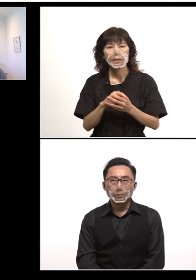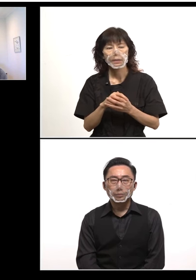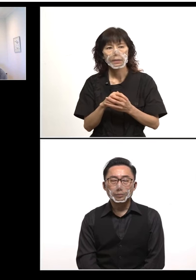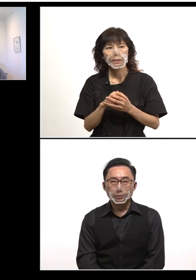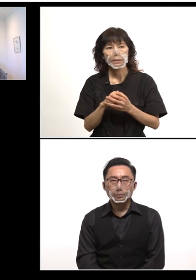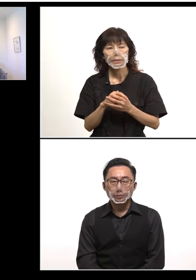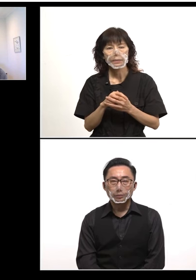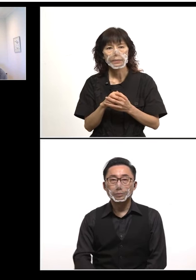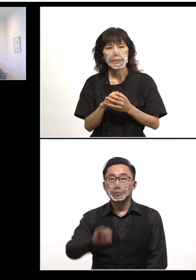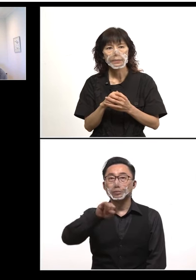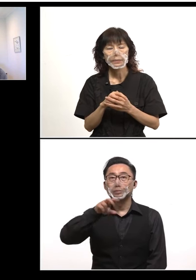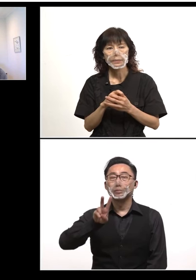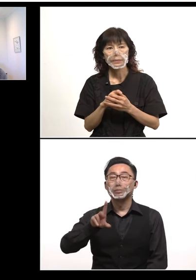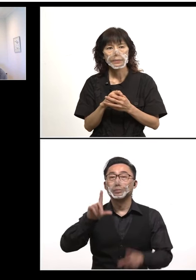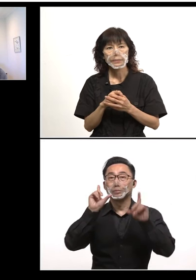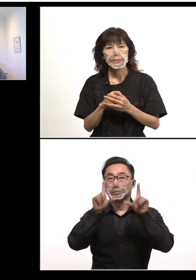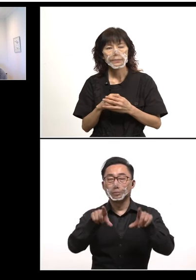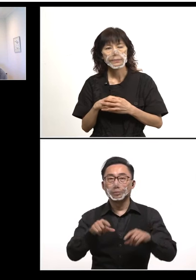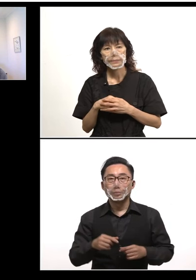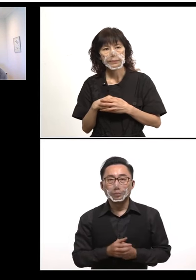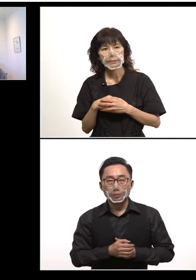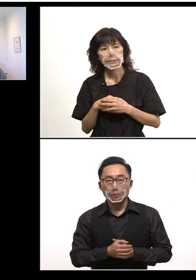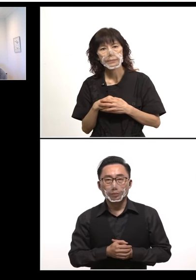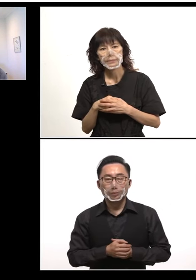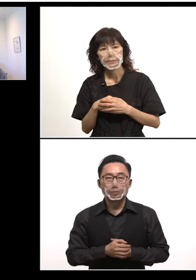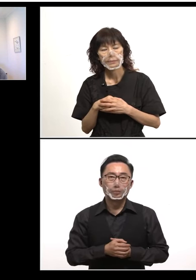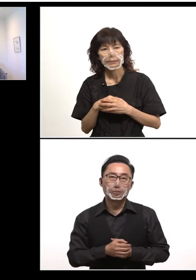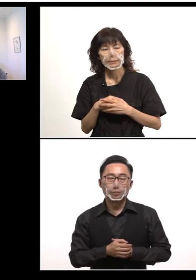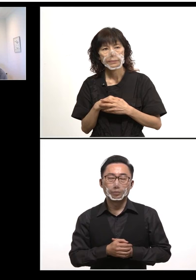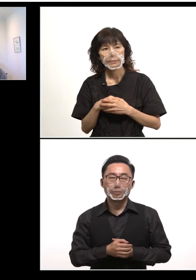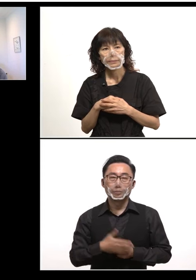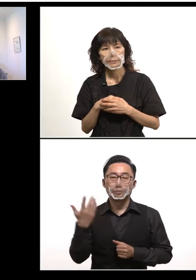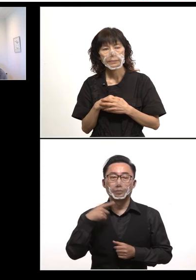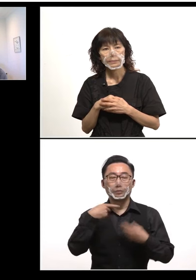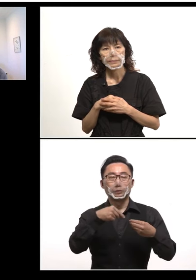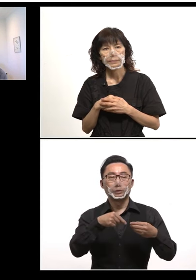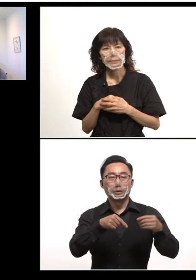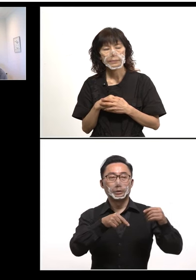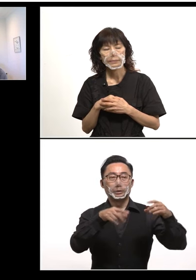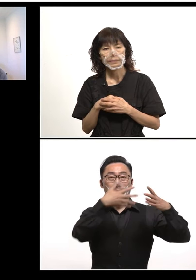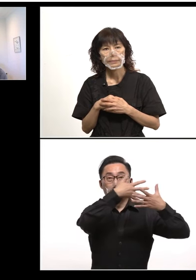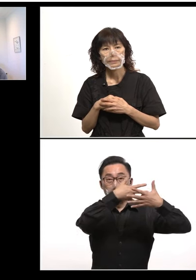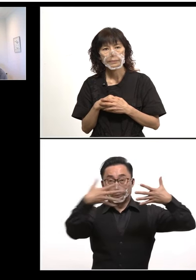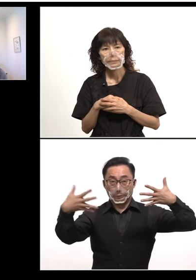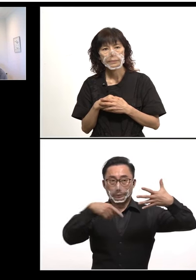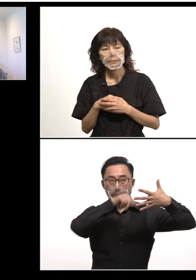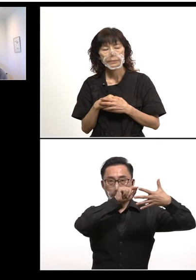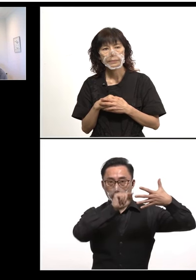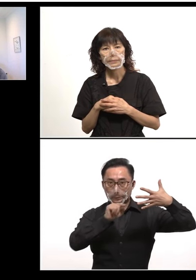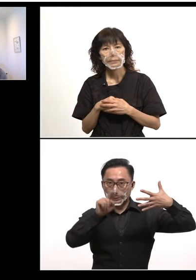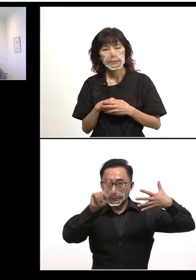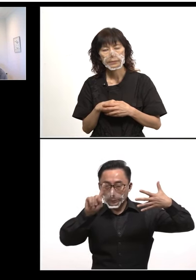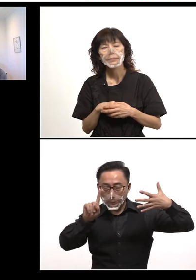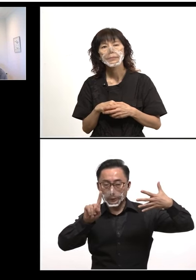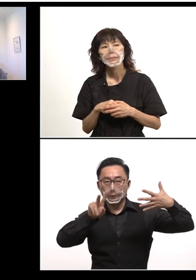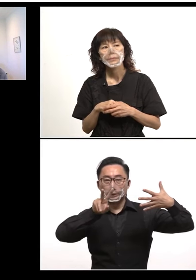think what I was talking about there was about exploring a language for